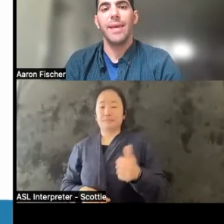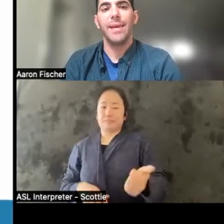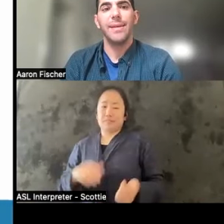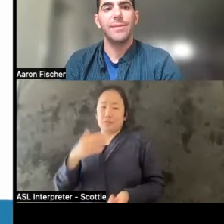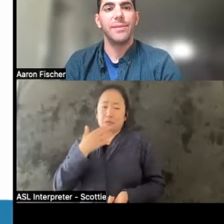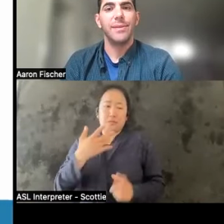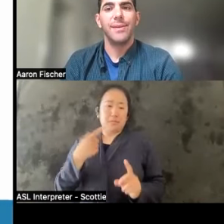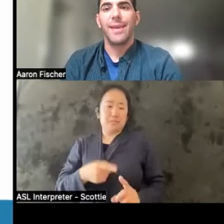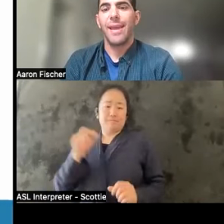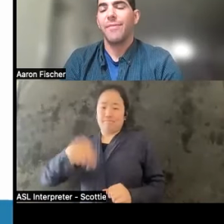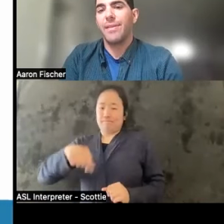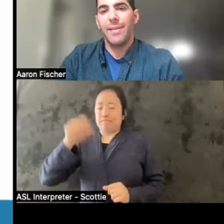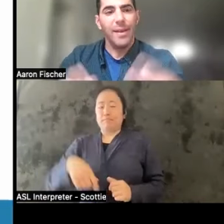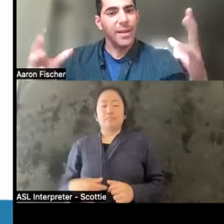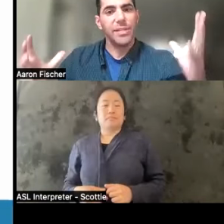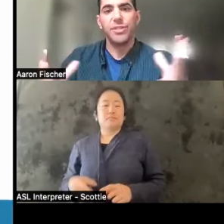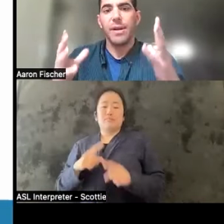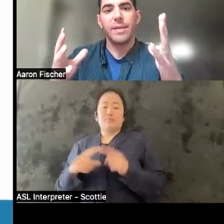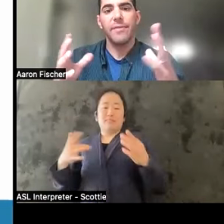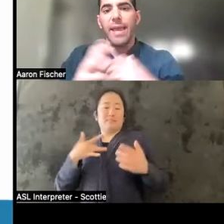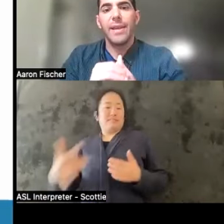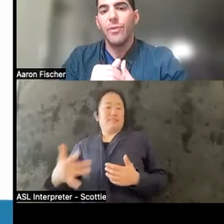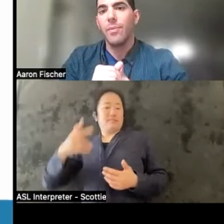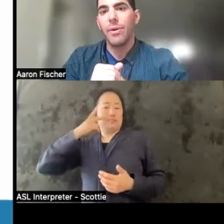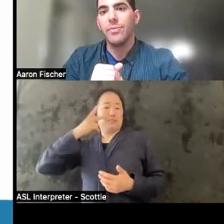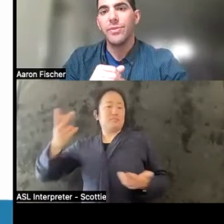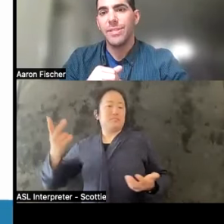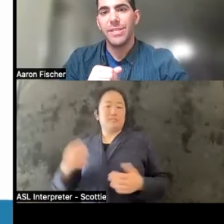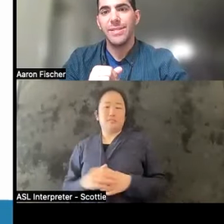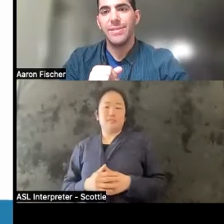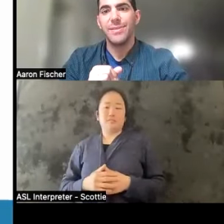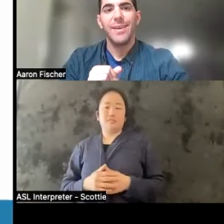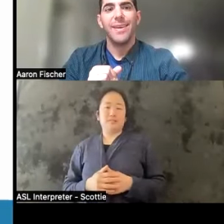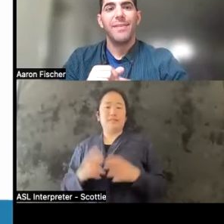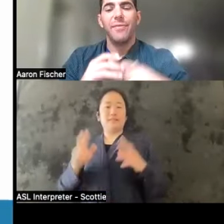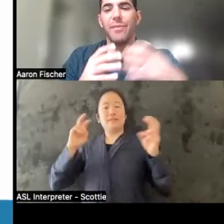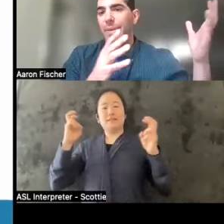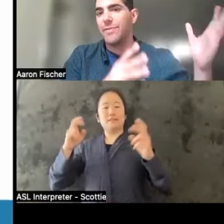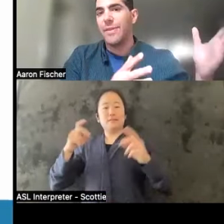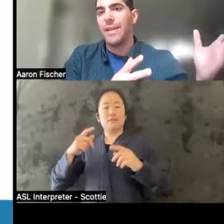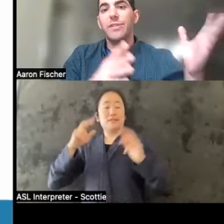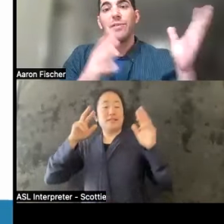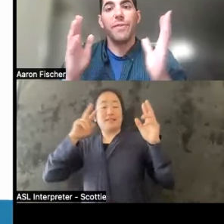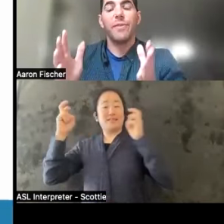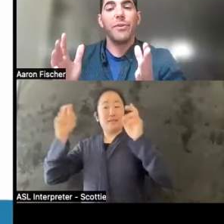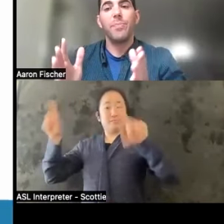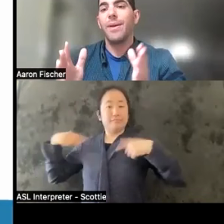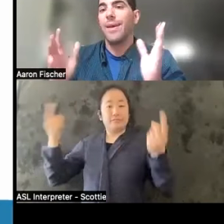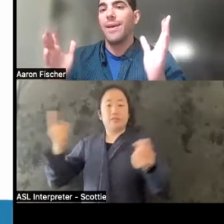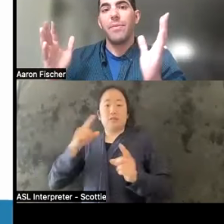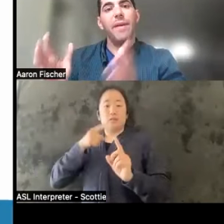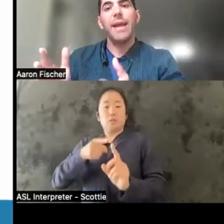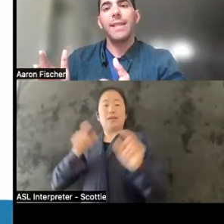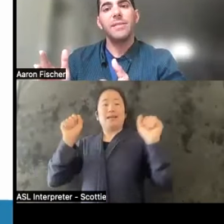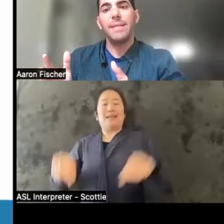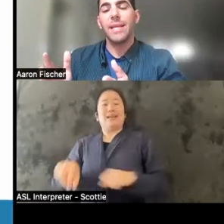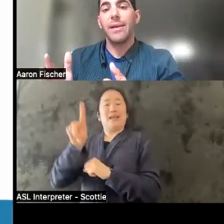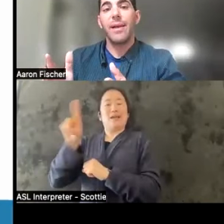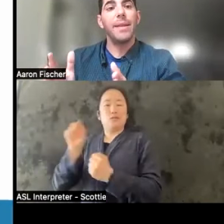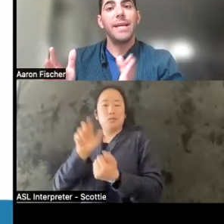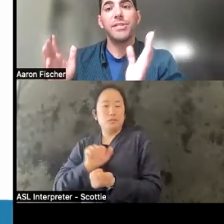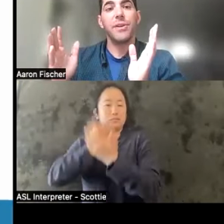theme is kind of a constructive can-do approach, which is whether it's for the individual, for the group, providing